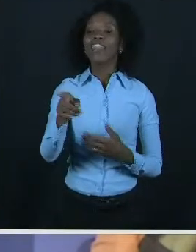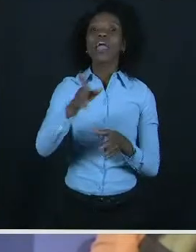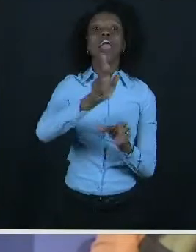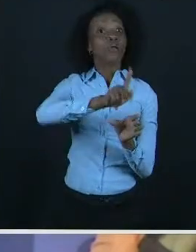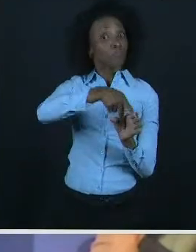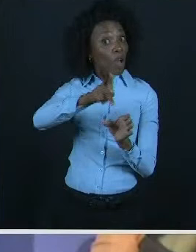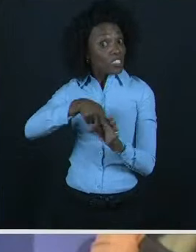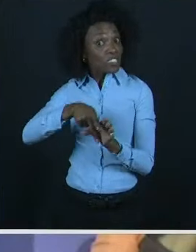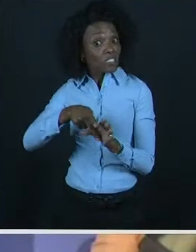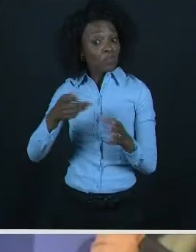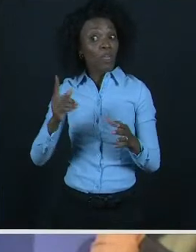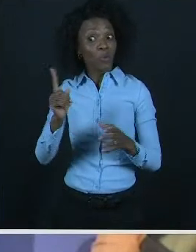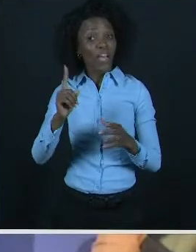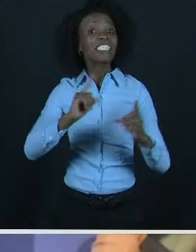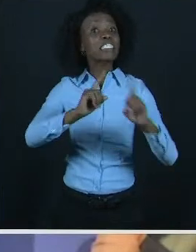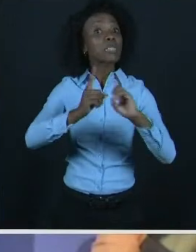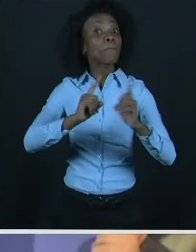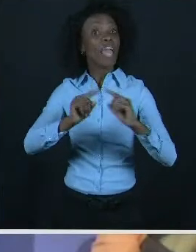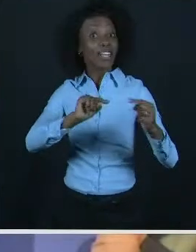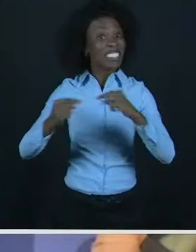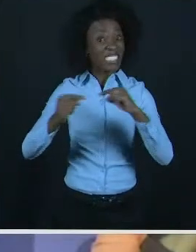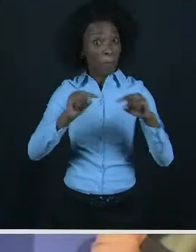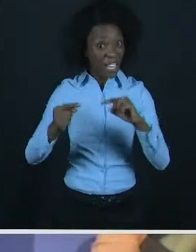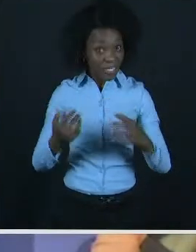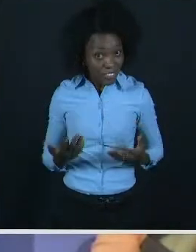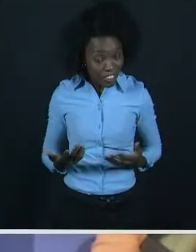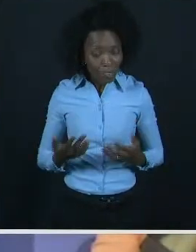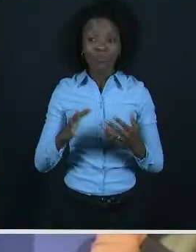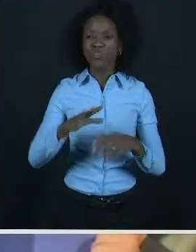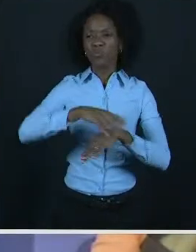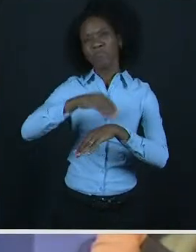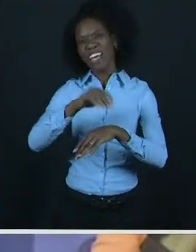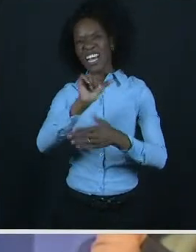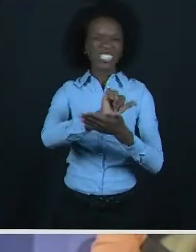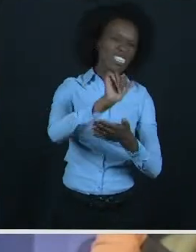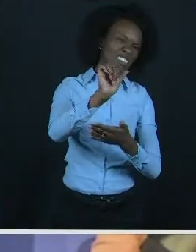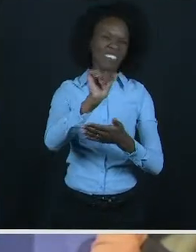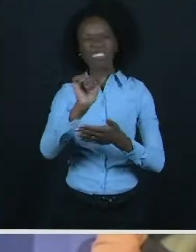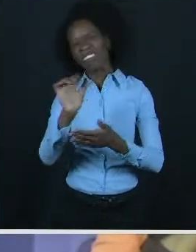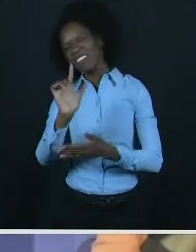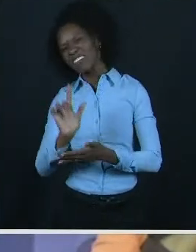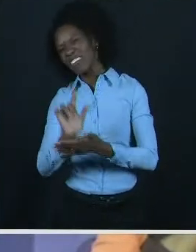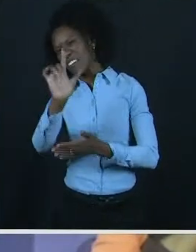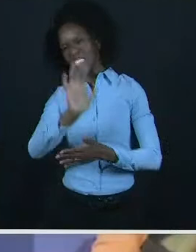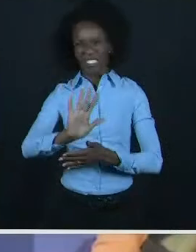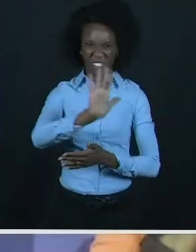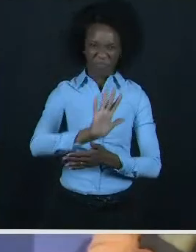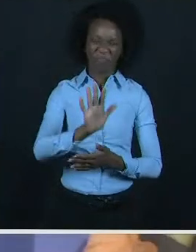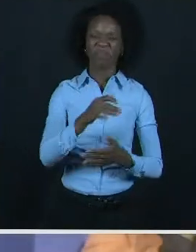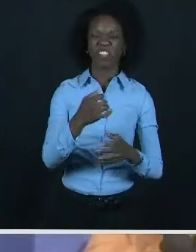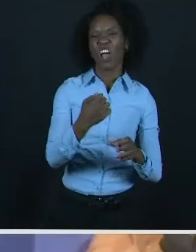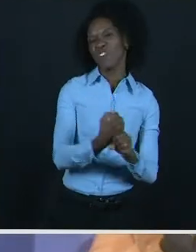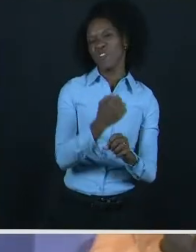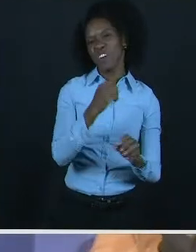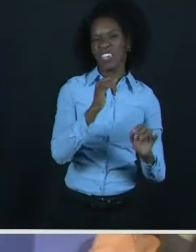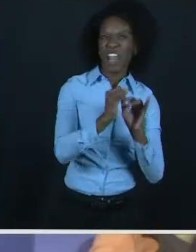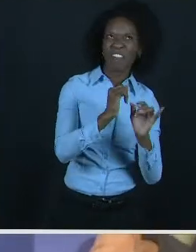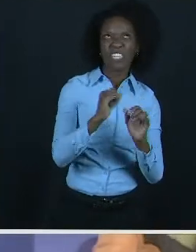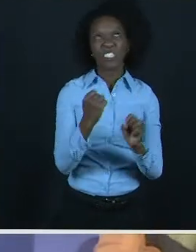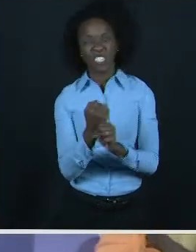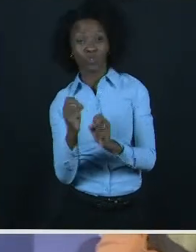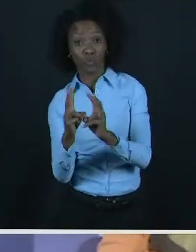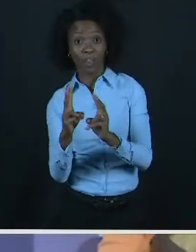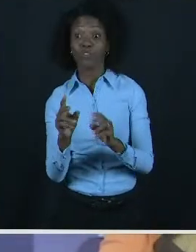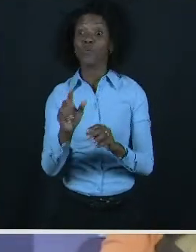in a debate, age 16, 17, and so on, grade 11, grade 12. 8 of them had